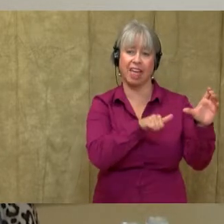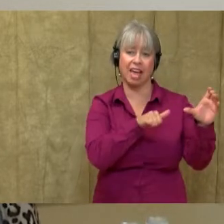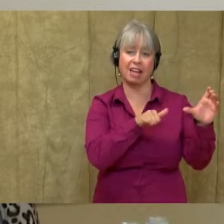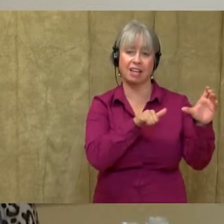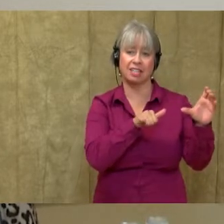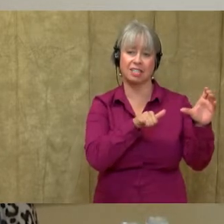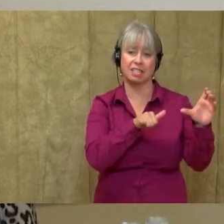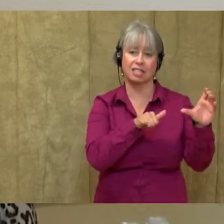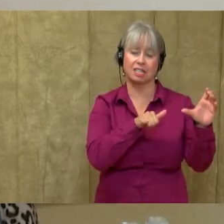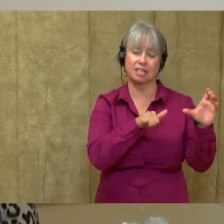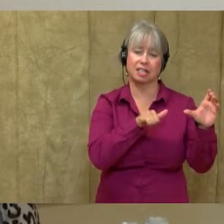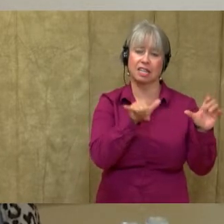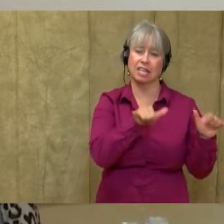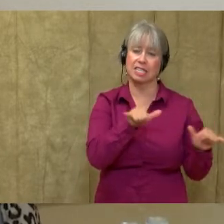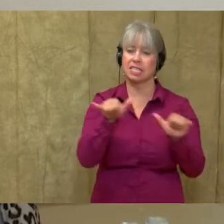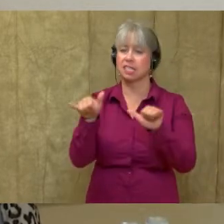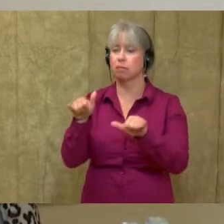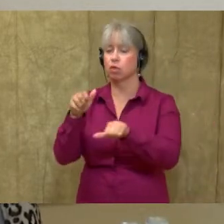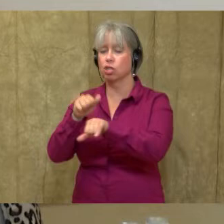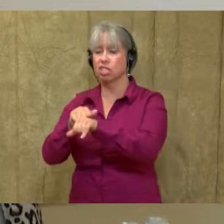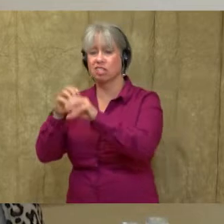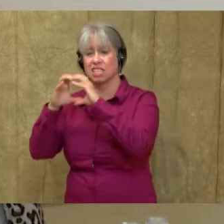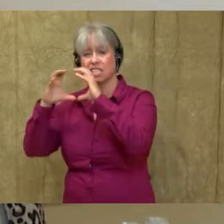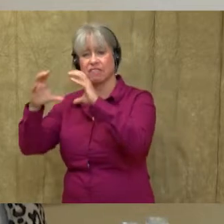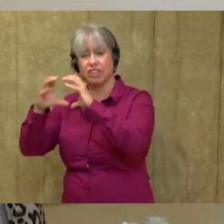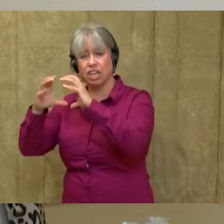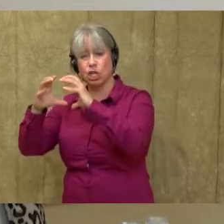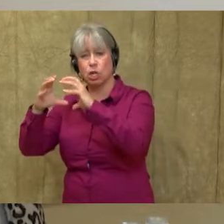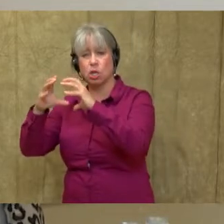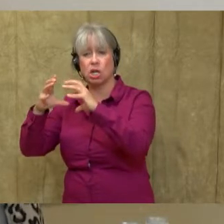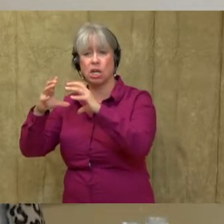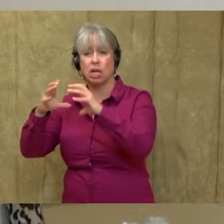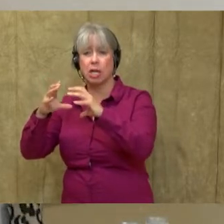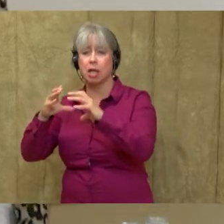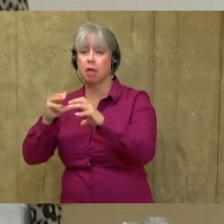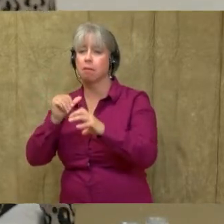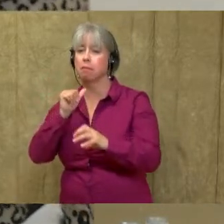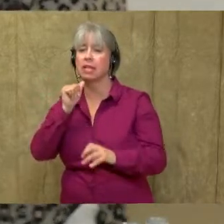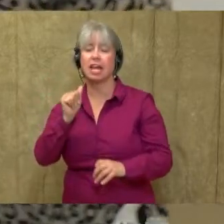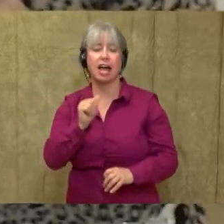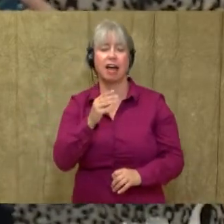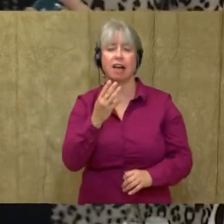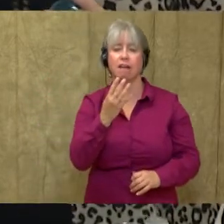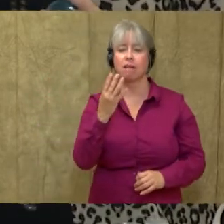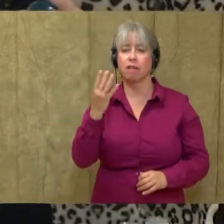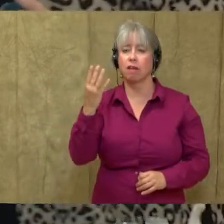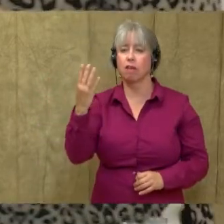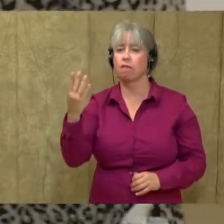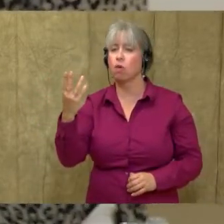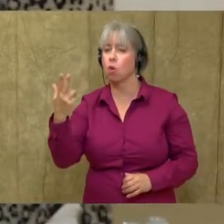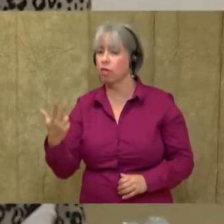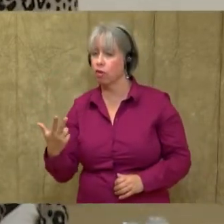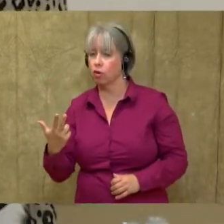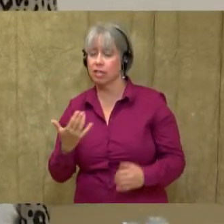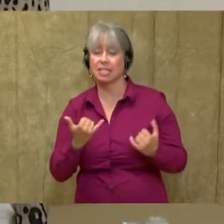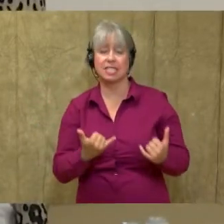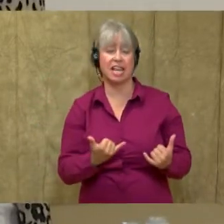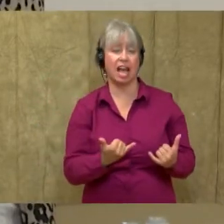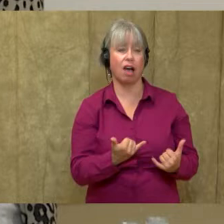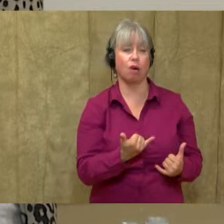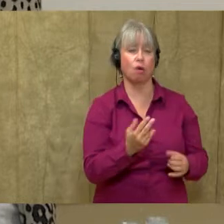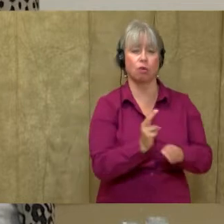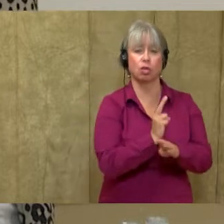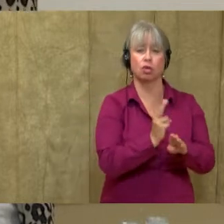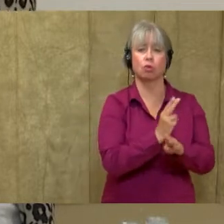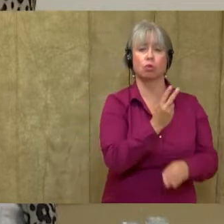is similar to my sphere, but instead of having 4/3, I have 2/3. So